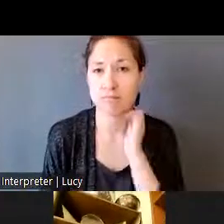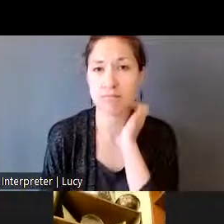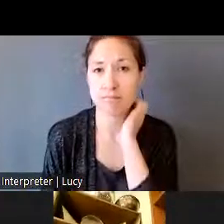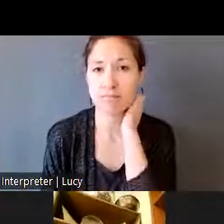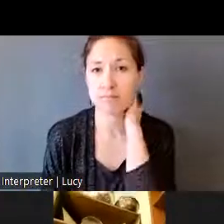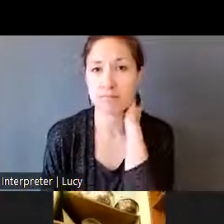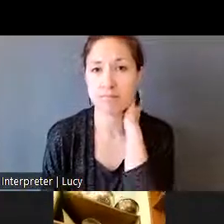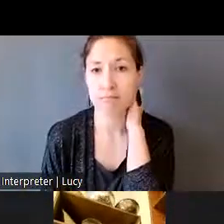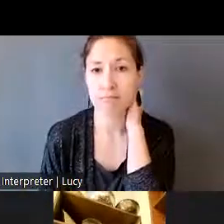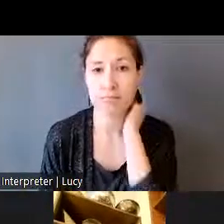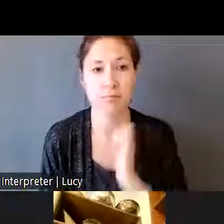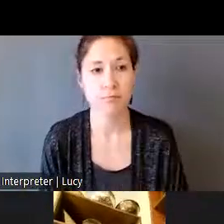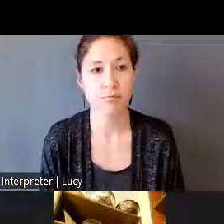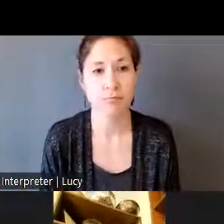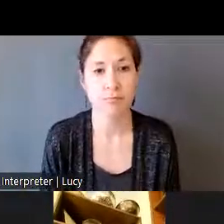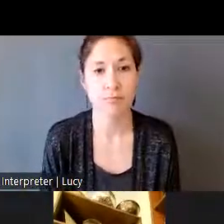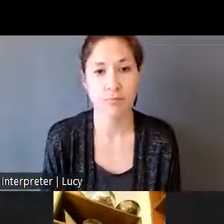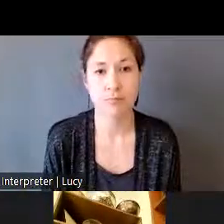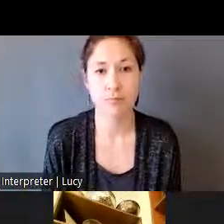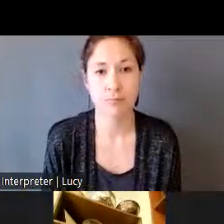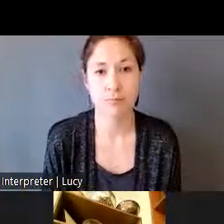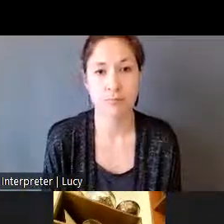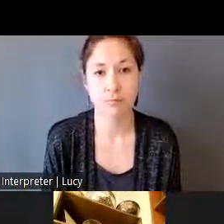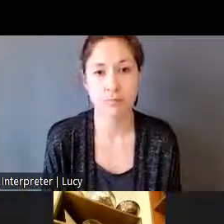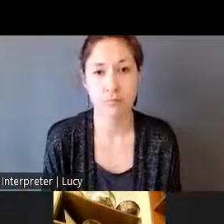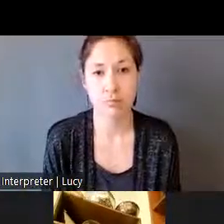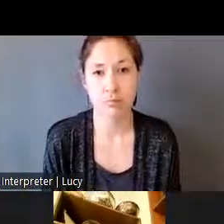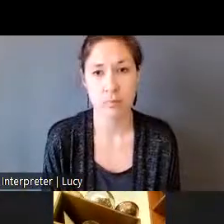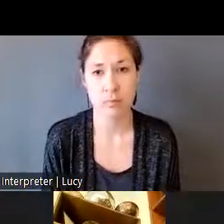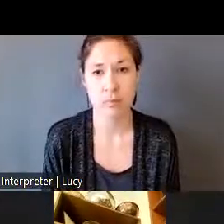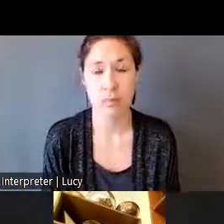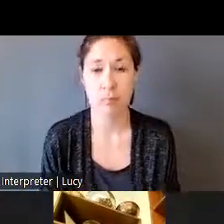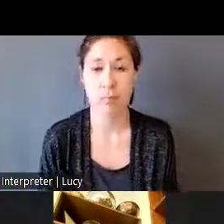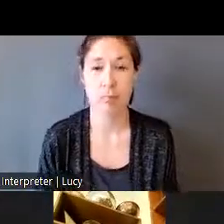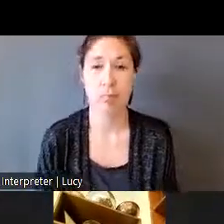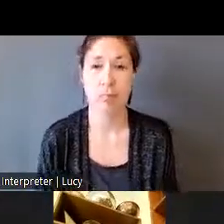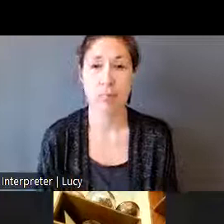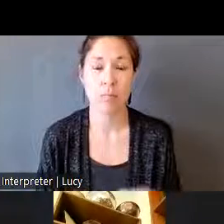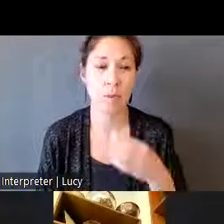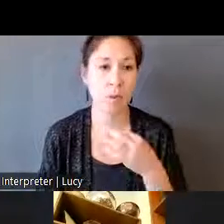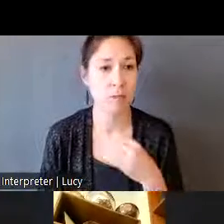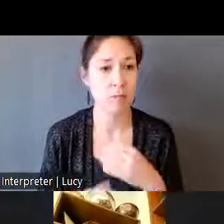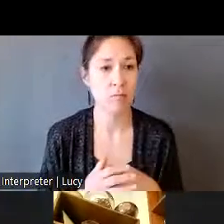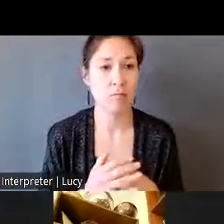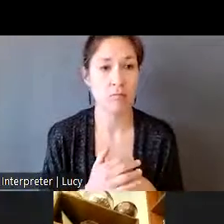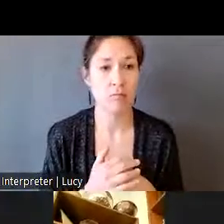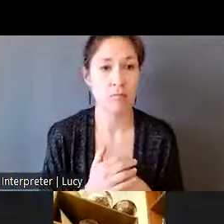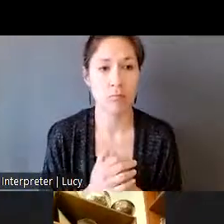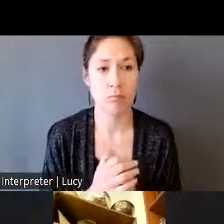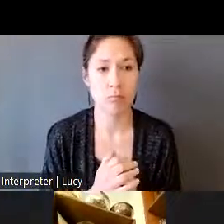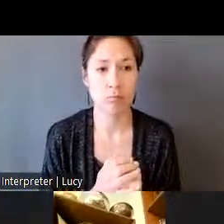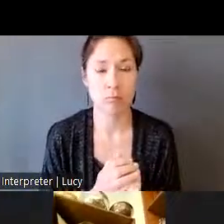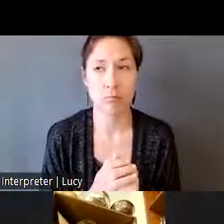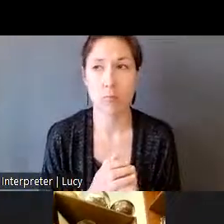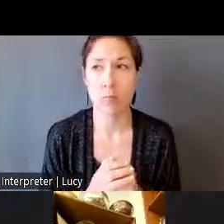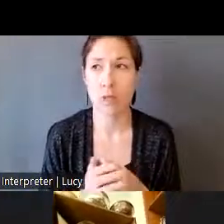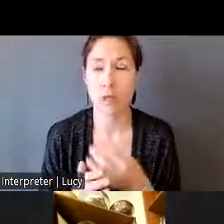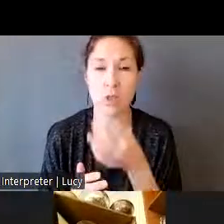and then I will give an